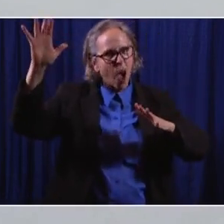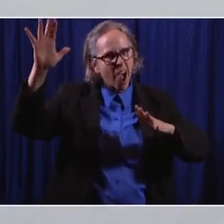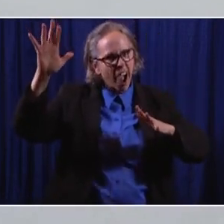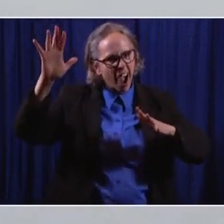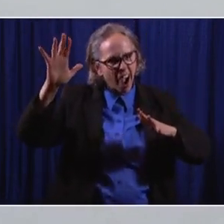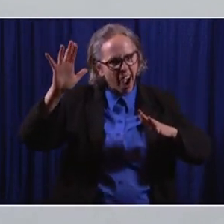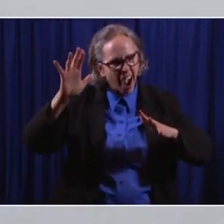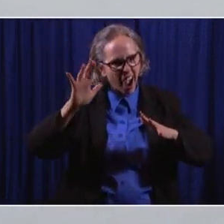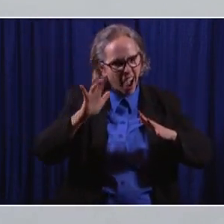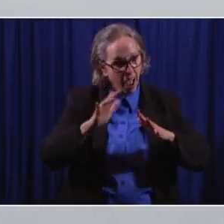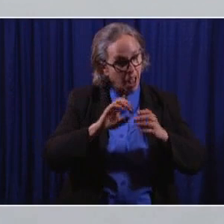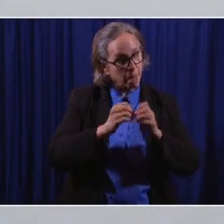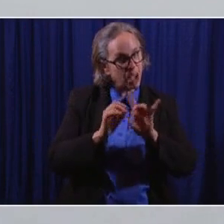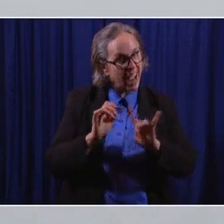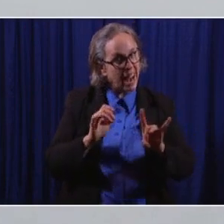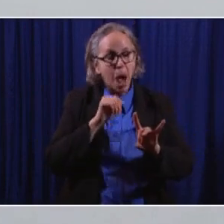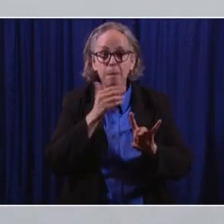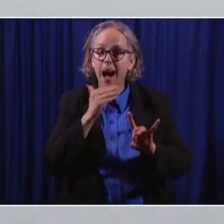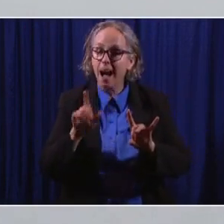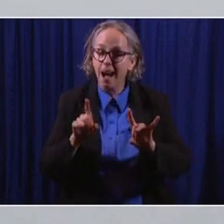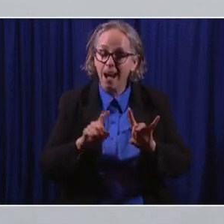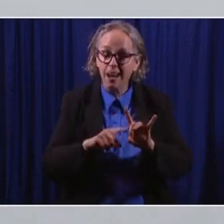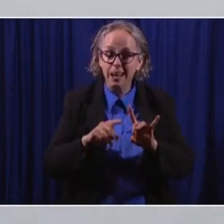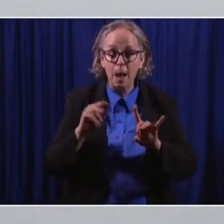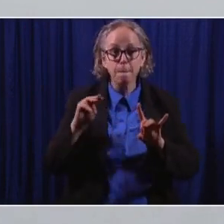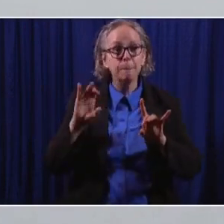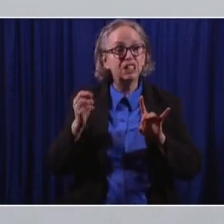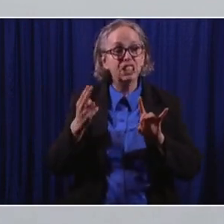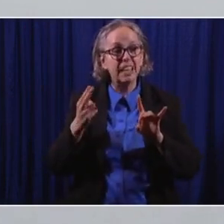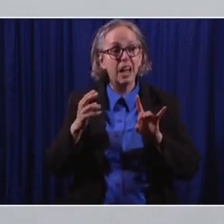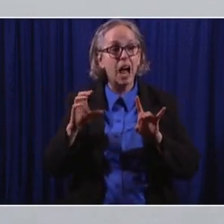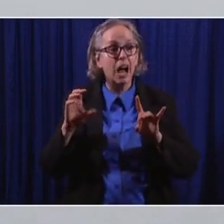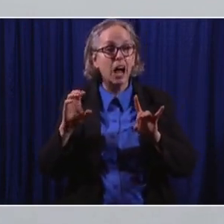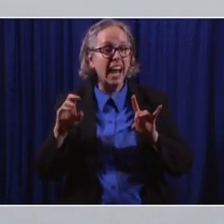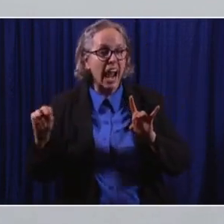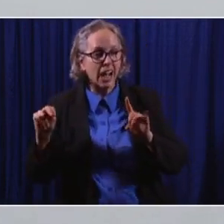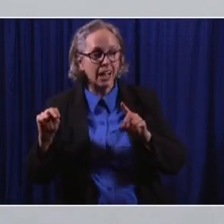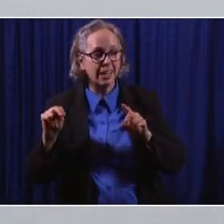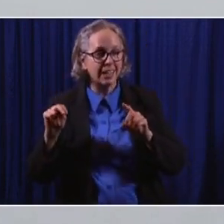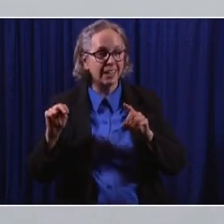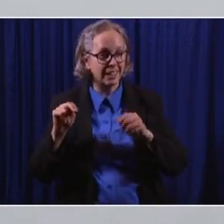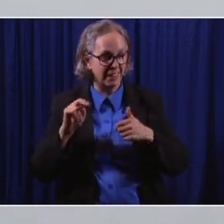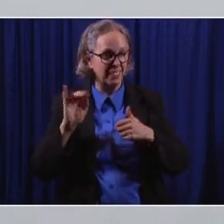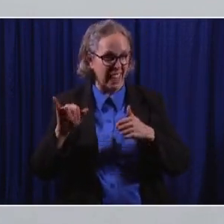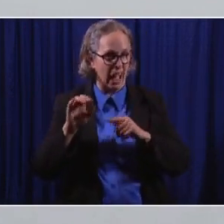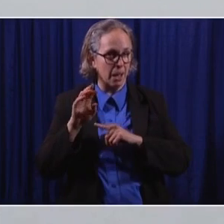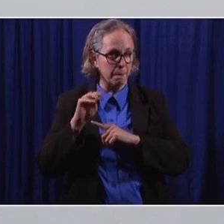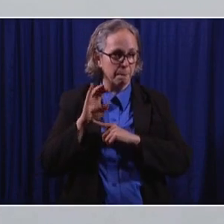Michigan, and Ohio all at 88. If you'll notice from those 10 states, only 2 of them are really large